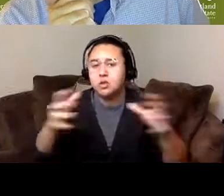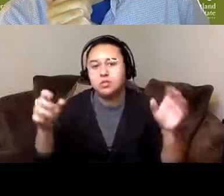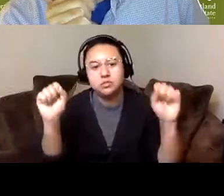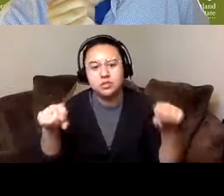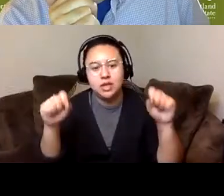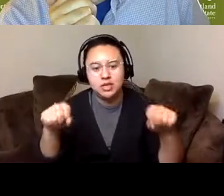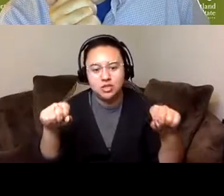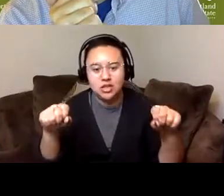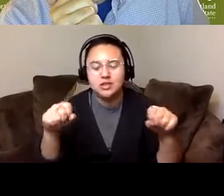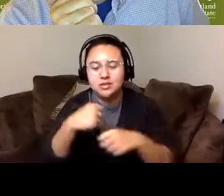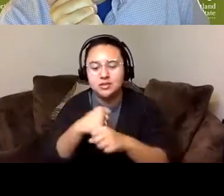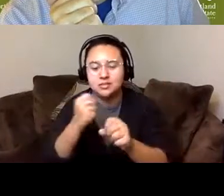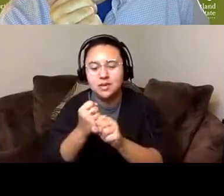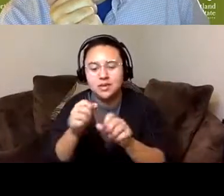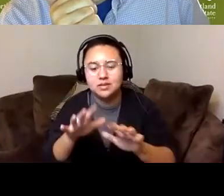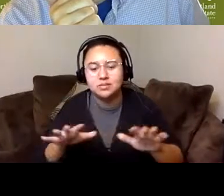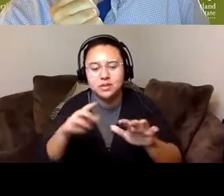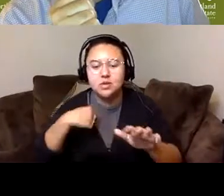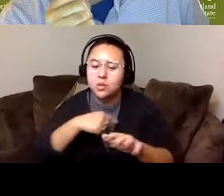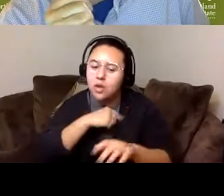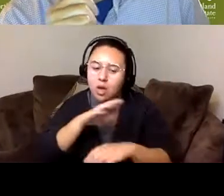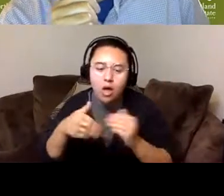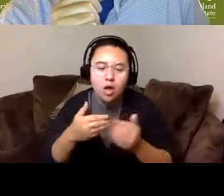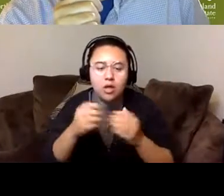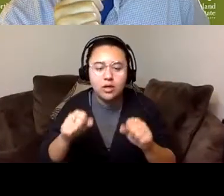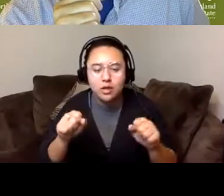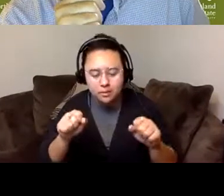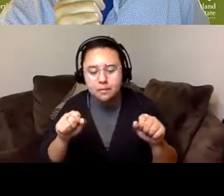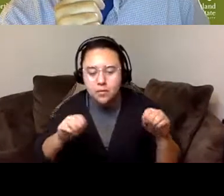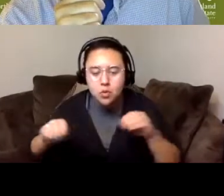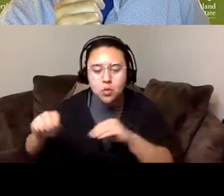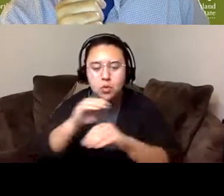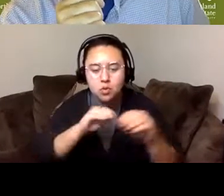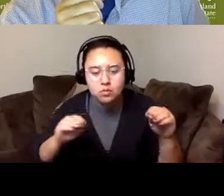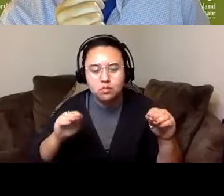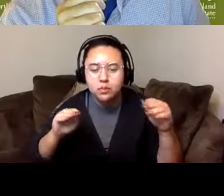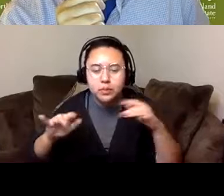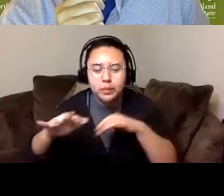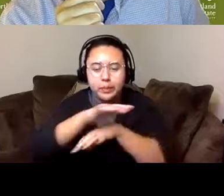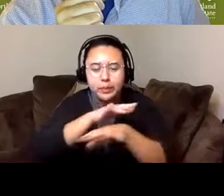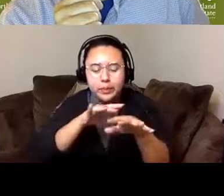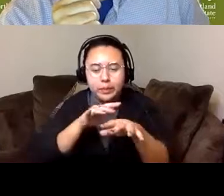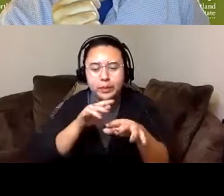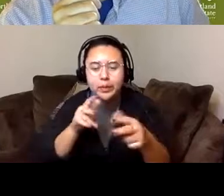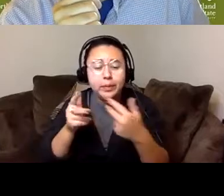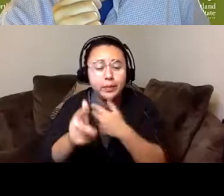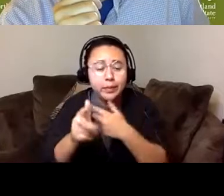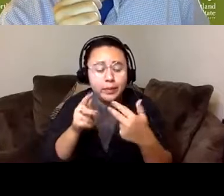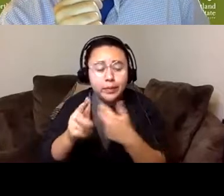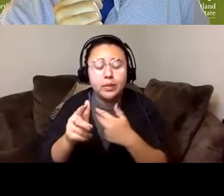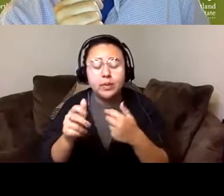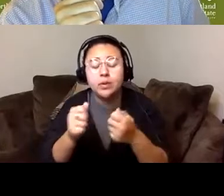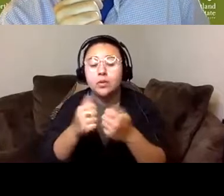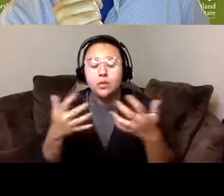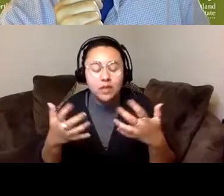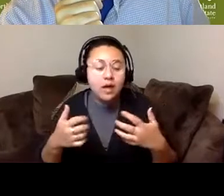create spaces where we can all move around without fear of crashes, without fear of harassment, without